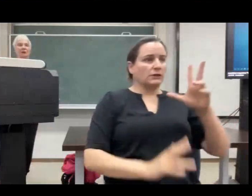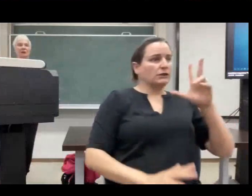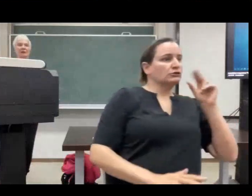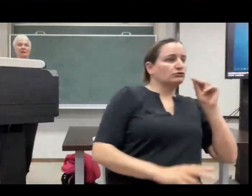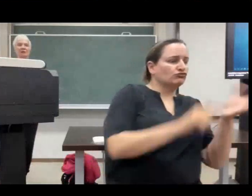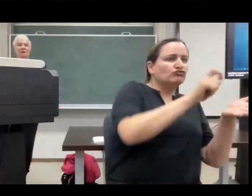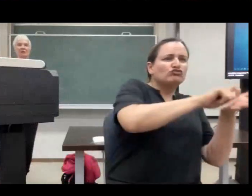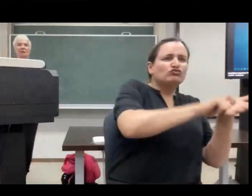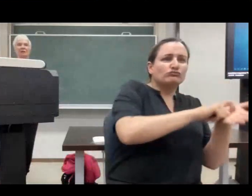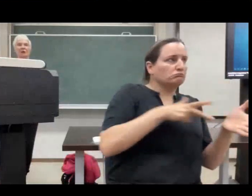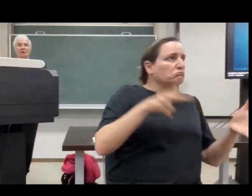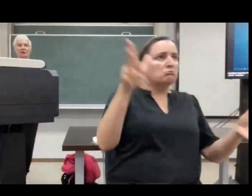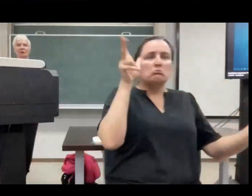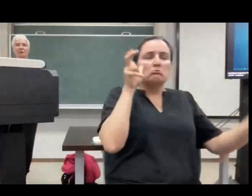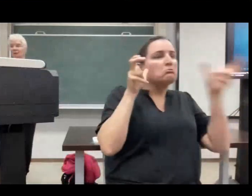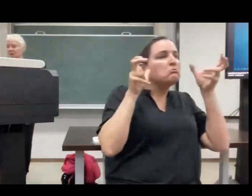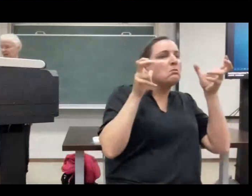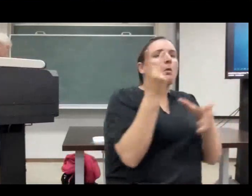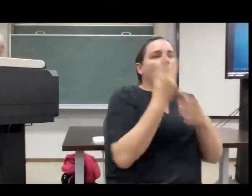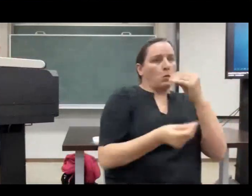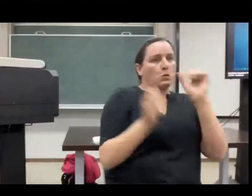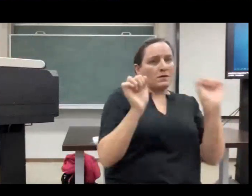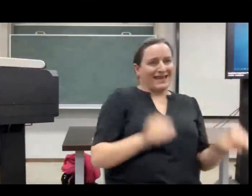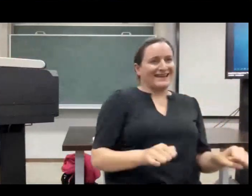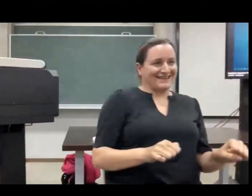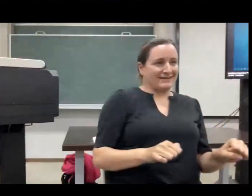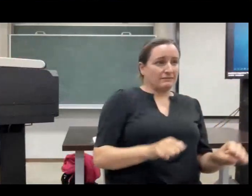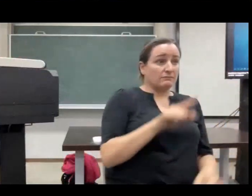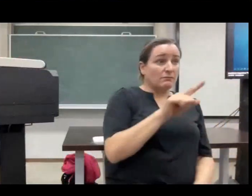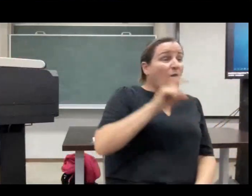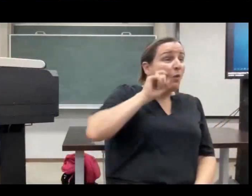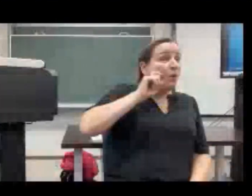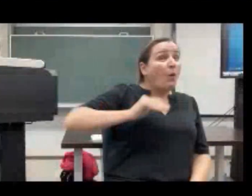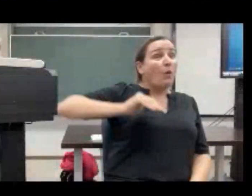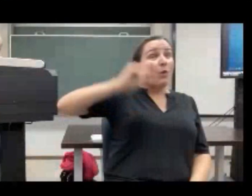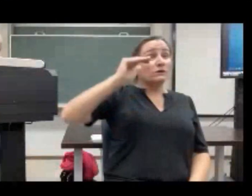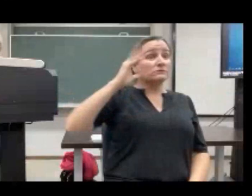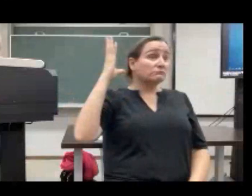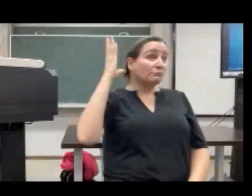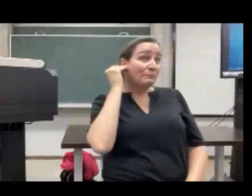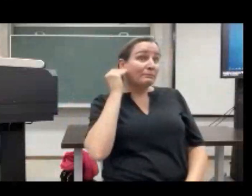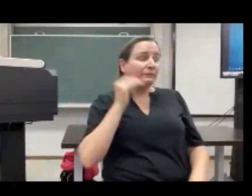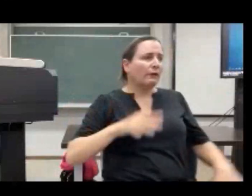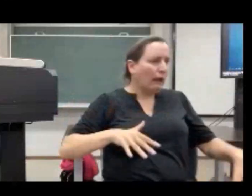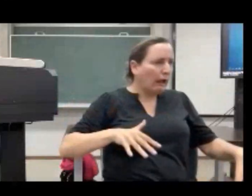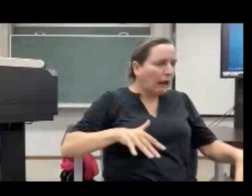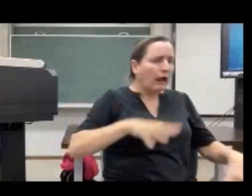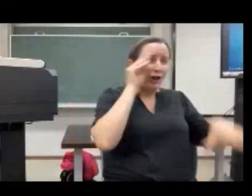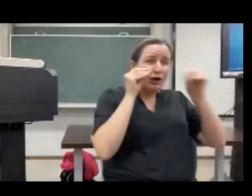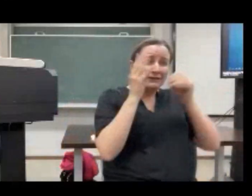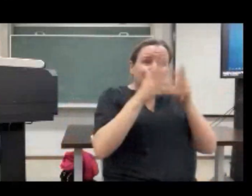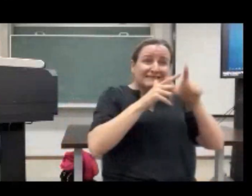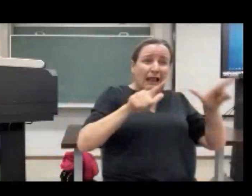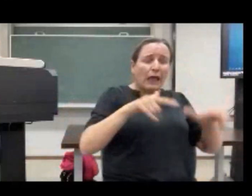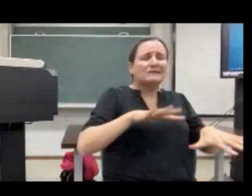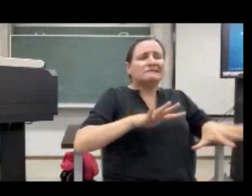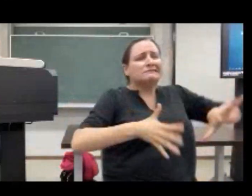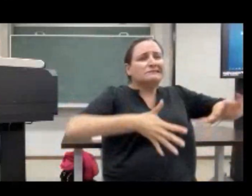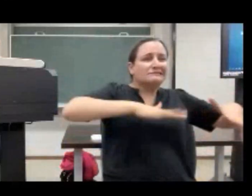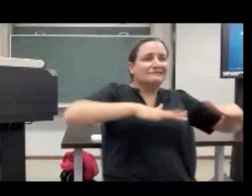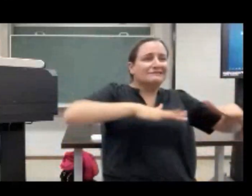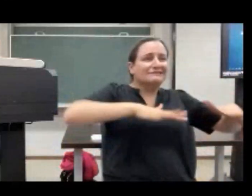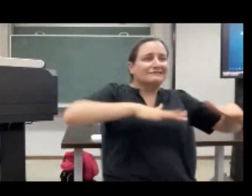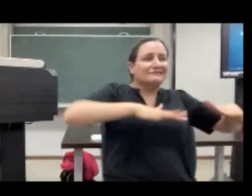and a spoken language. The older people get, the chances of them learning a sign language become much